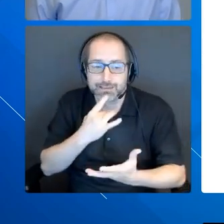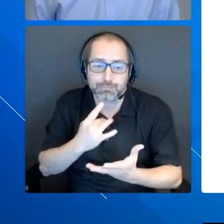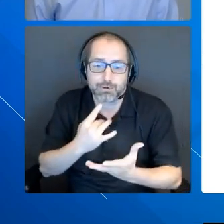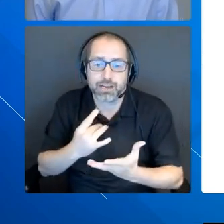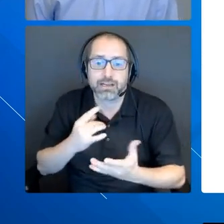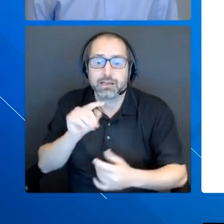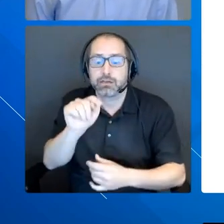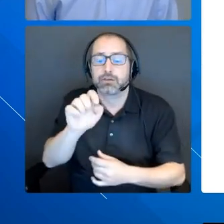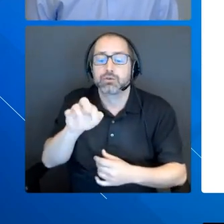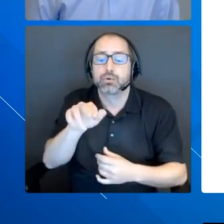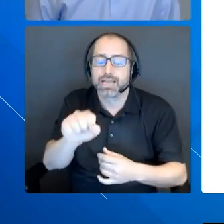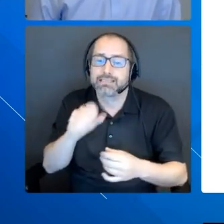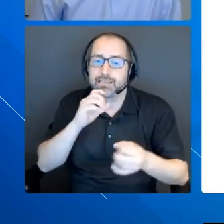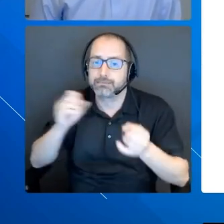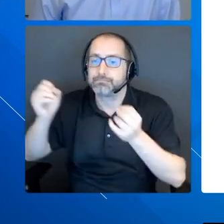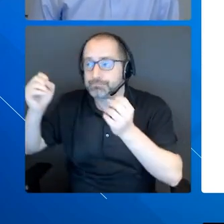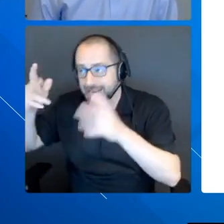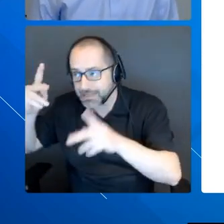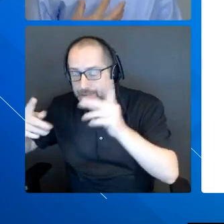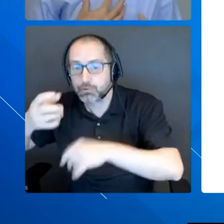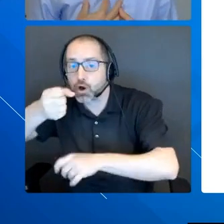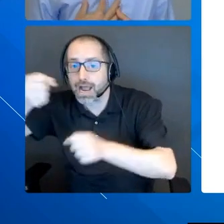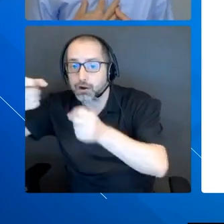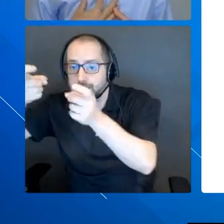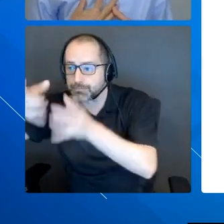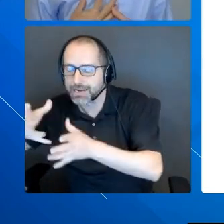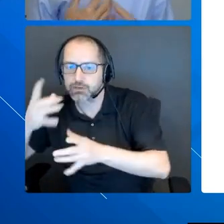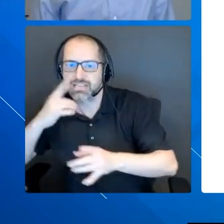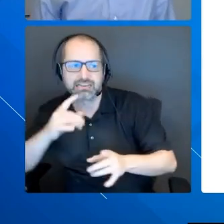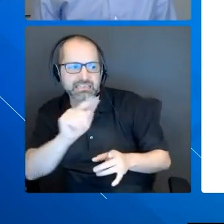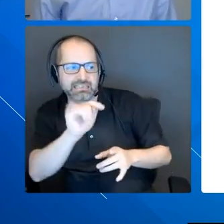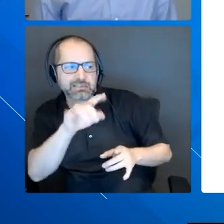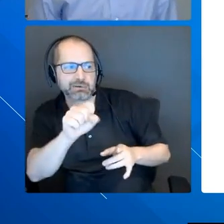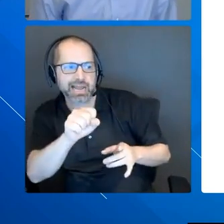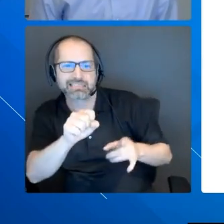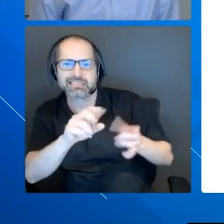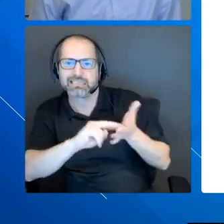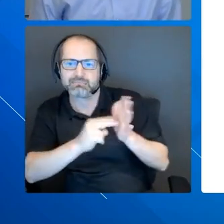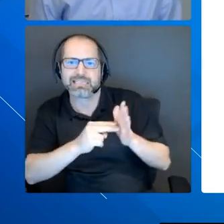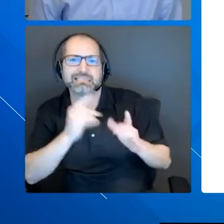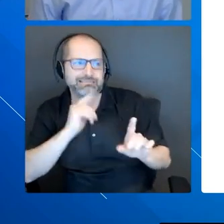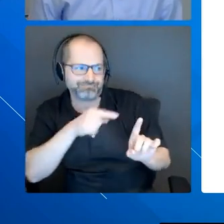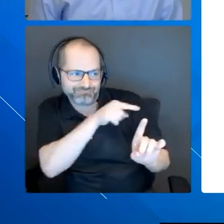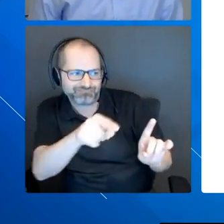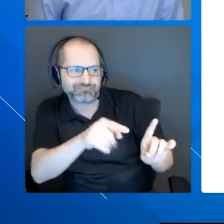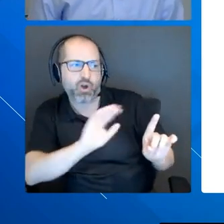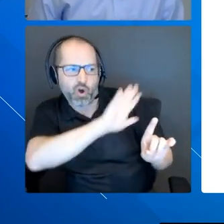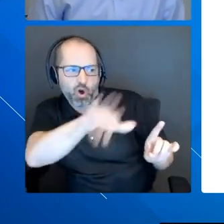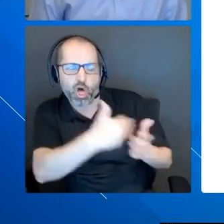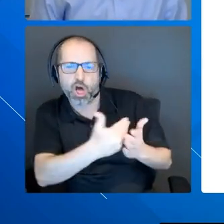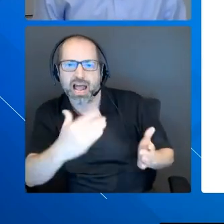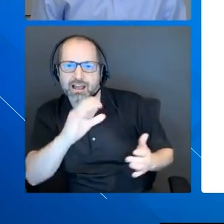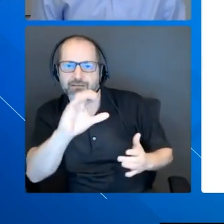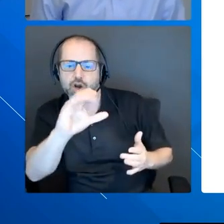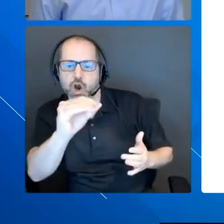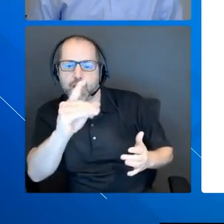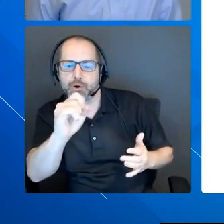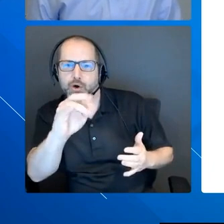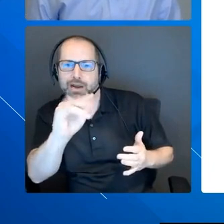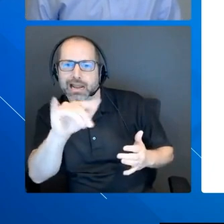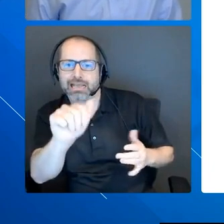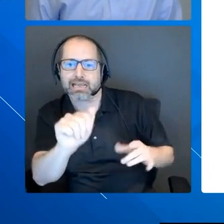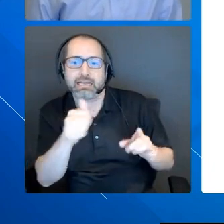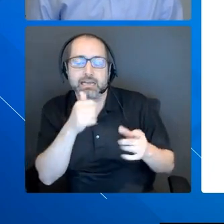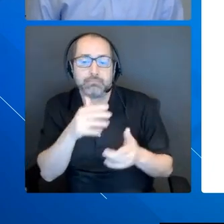highest level of bias by hiring managers because they think that everyone with Tourette's syndrome has coprolalia. Over 30% in a survey of